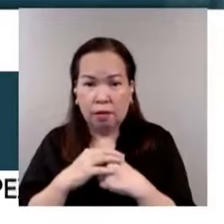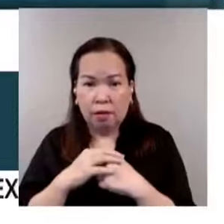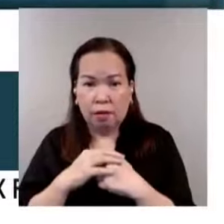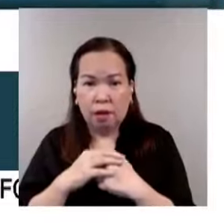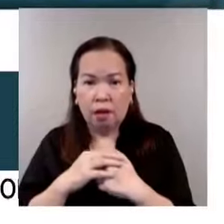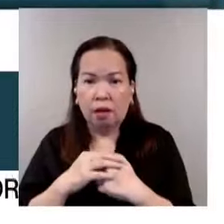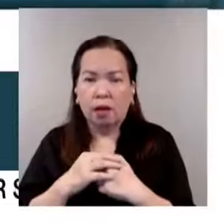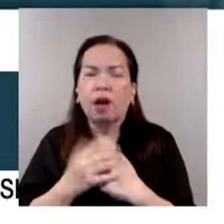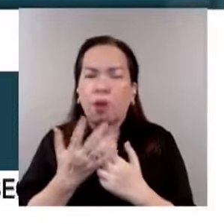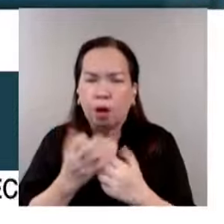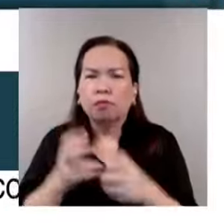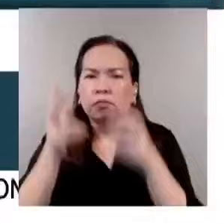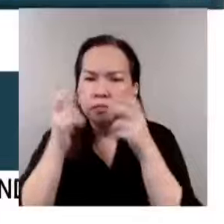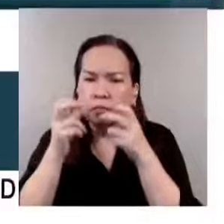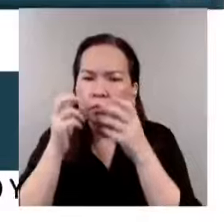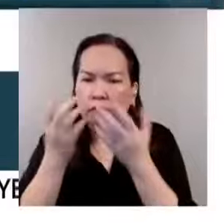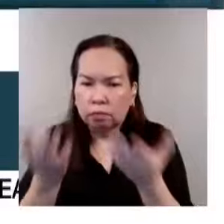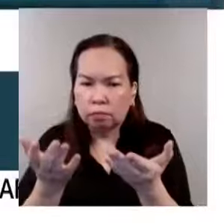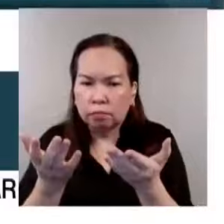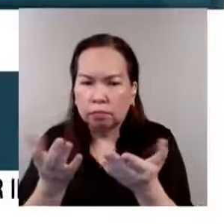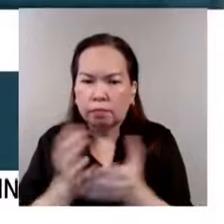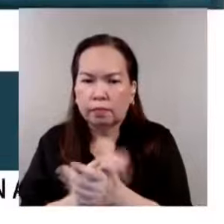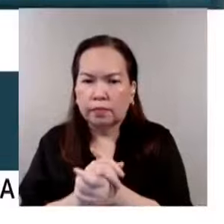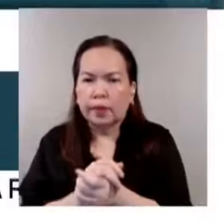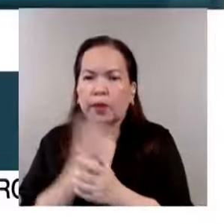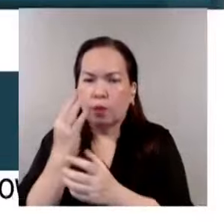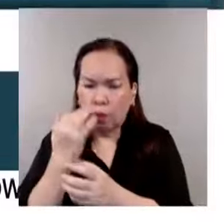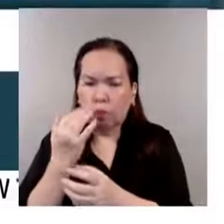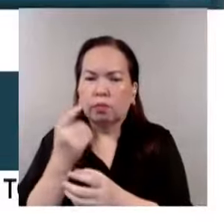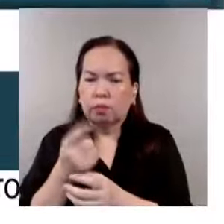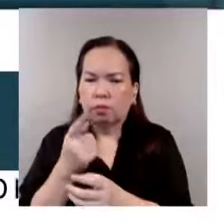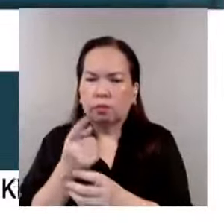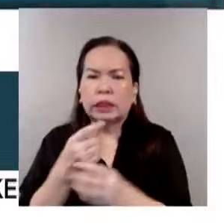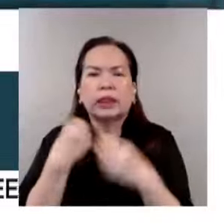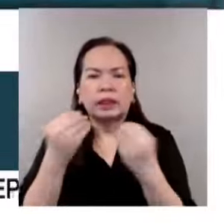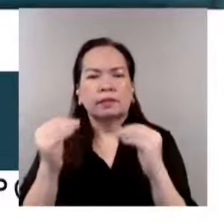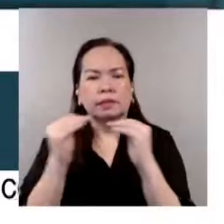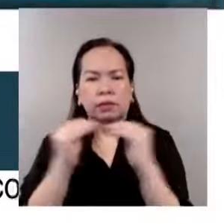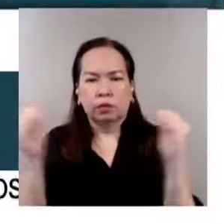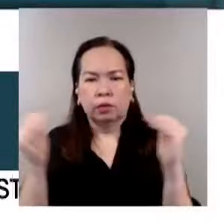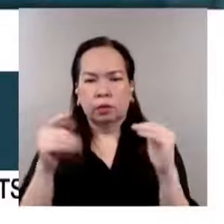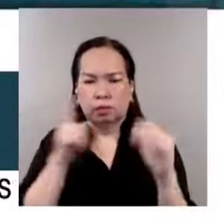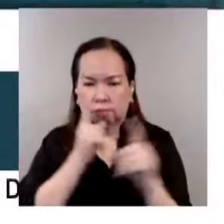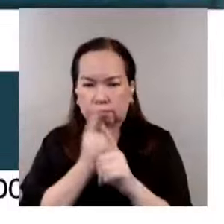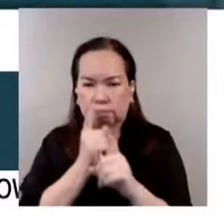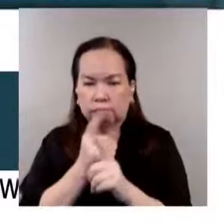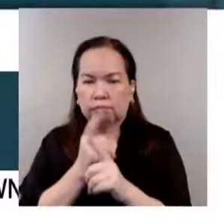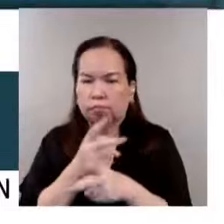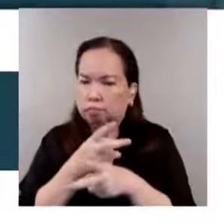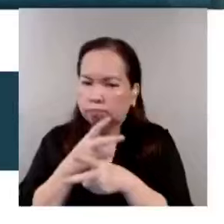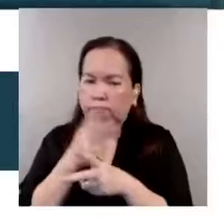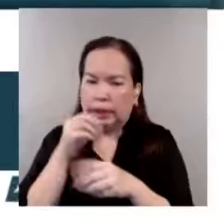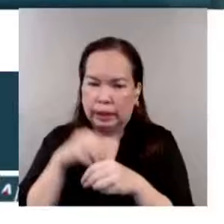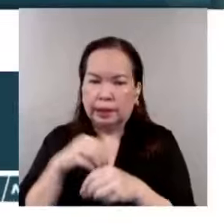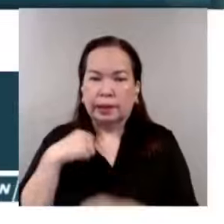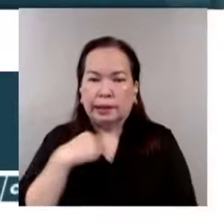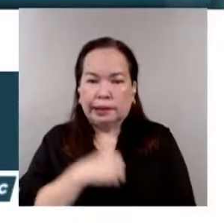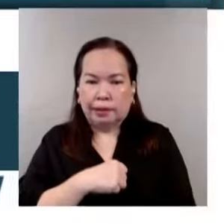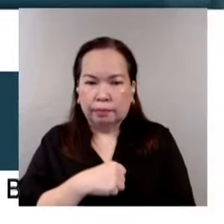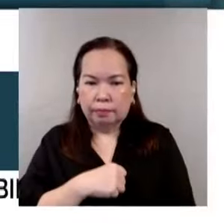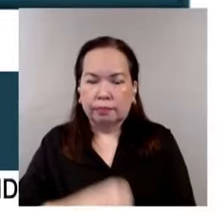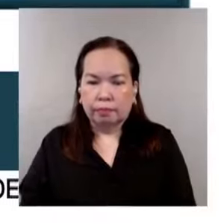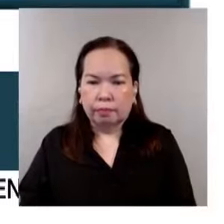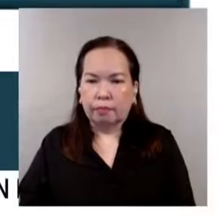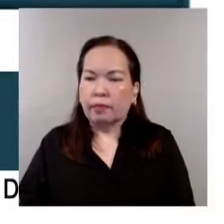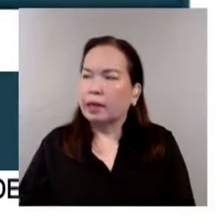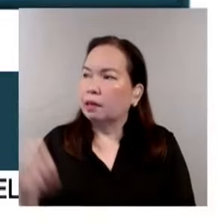heard and make sure that he will be treated properly in the Senate, Stanley. Okay, Senator Ejercito, have you spoken